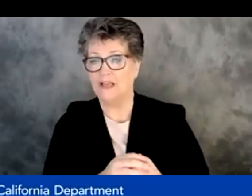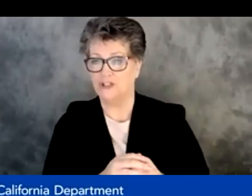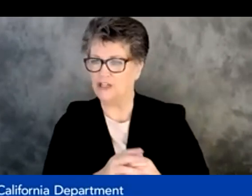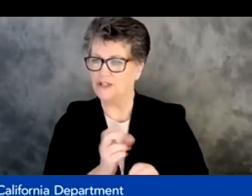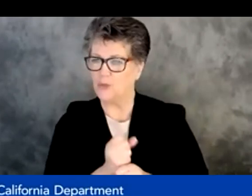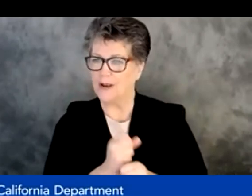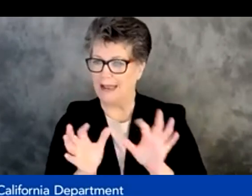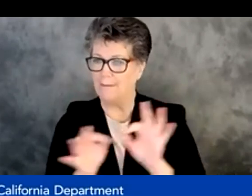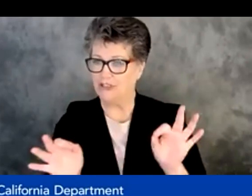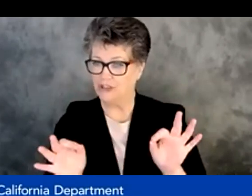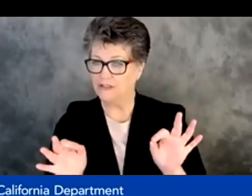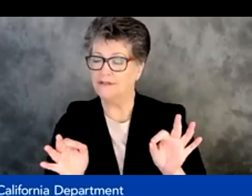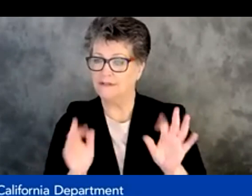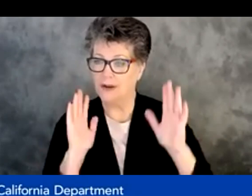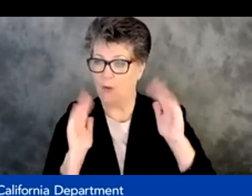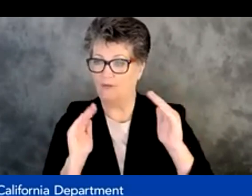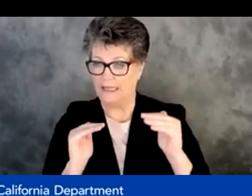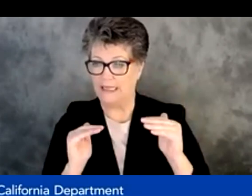and hope it'll be part